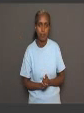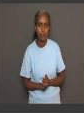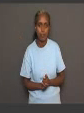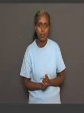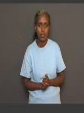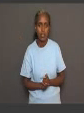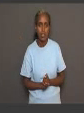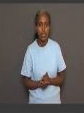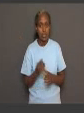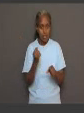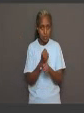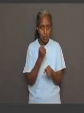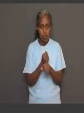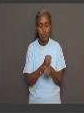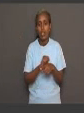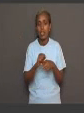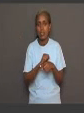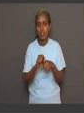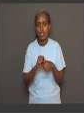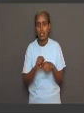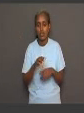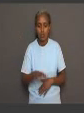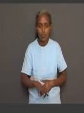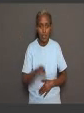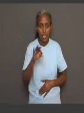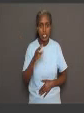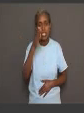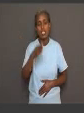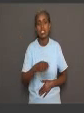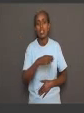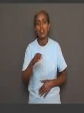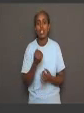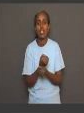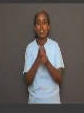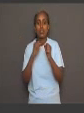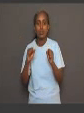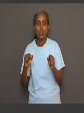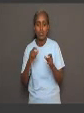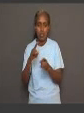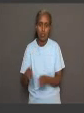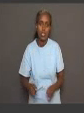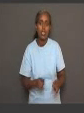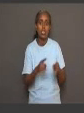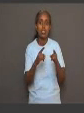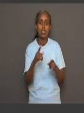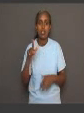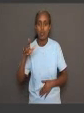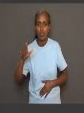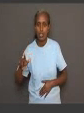Let us do an activity to find the graphical solution of a system of